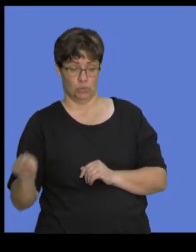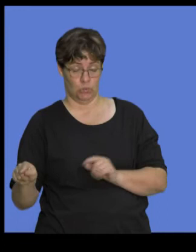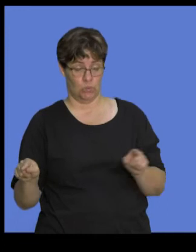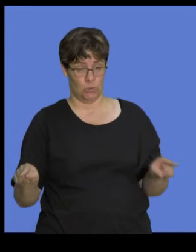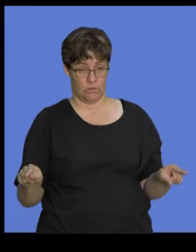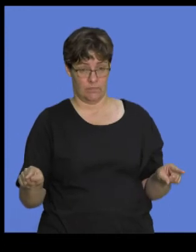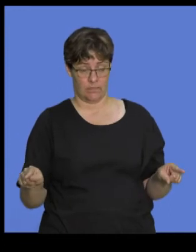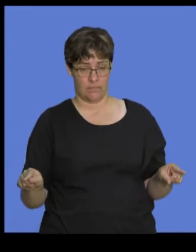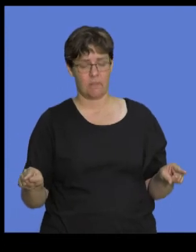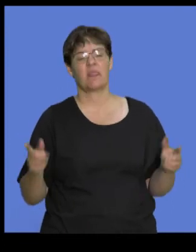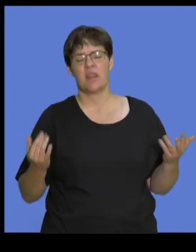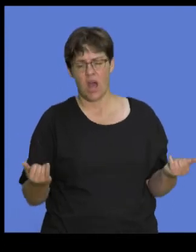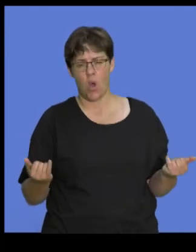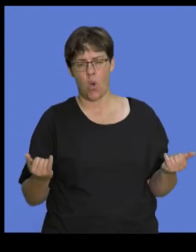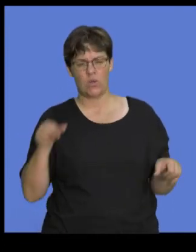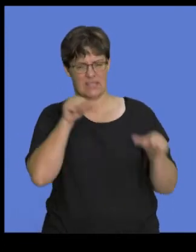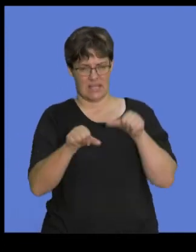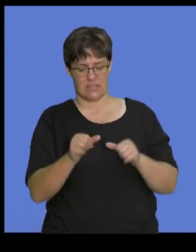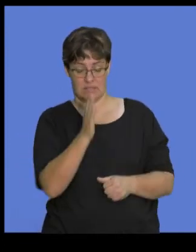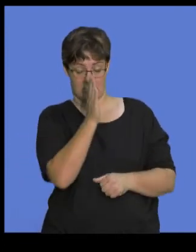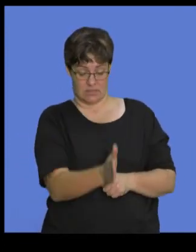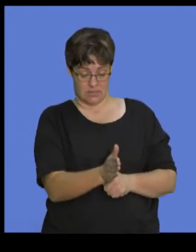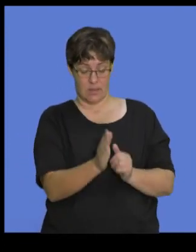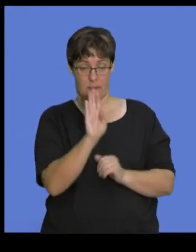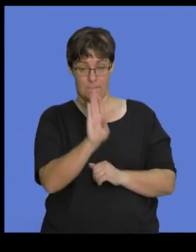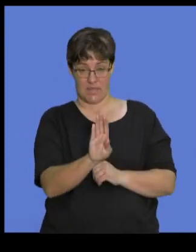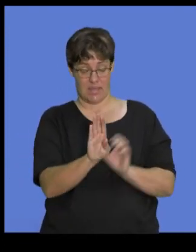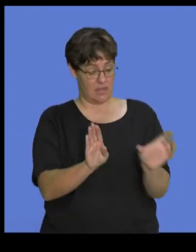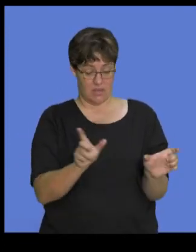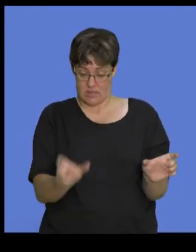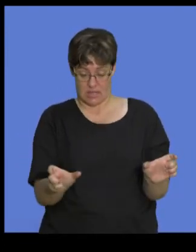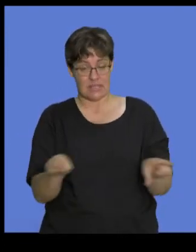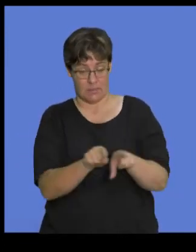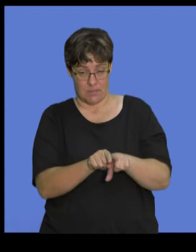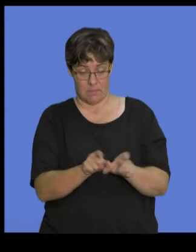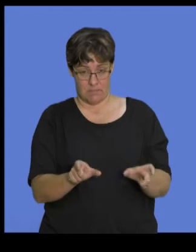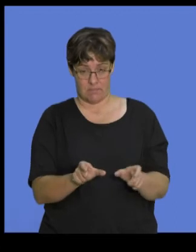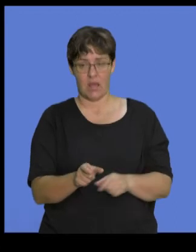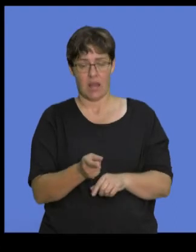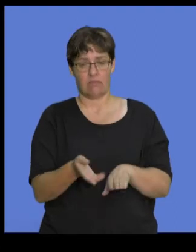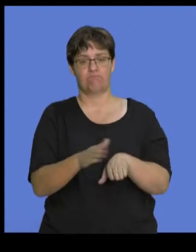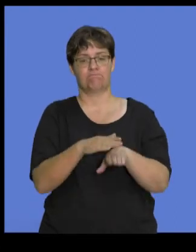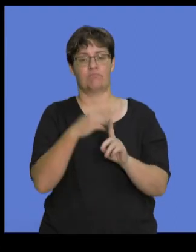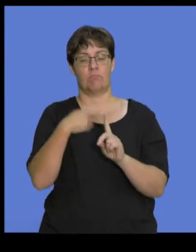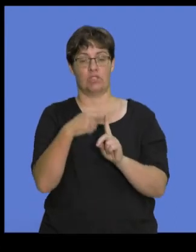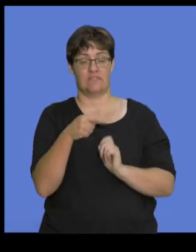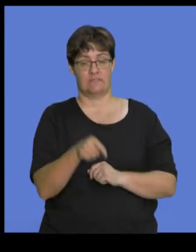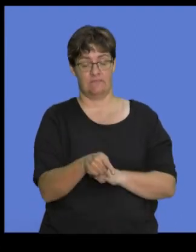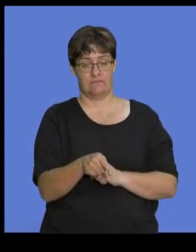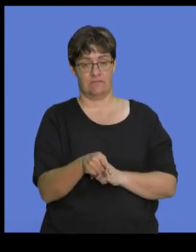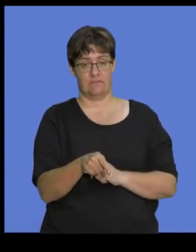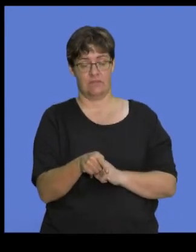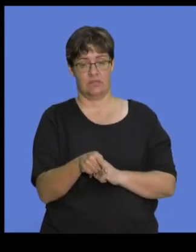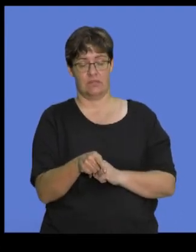Right, let's do the science. Now, at point B, we place a unit positive charge, okay? There are